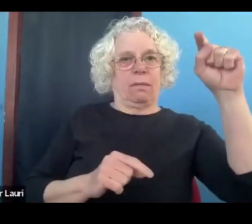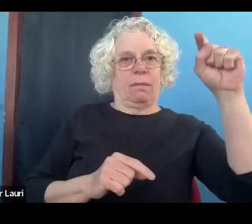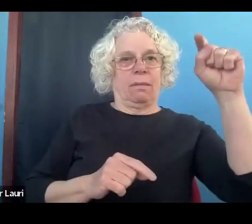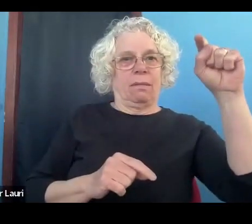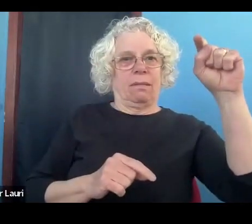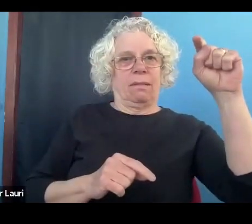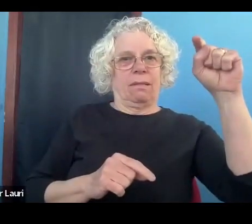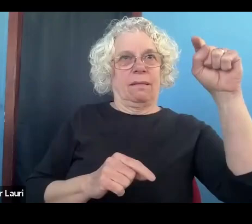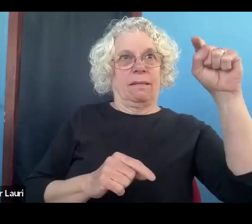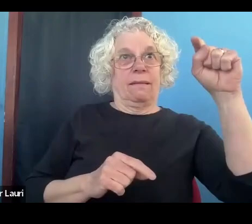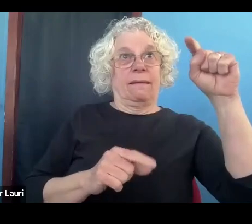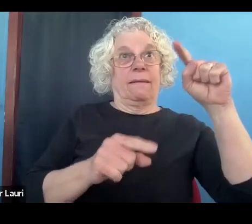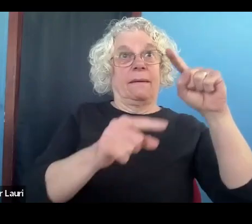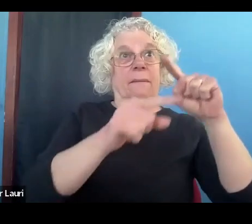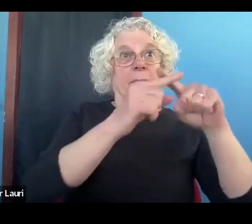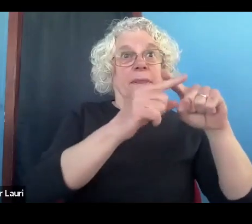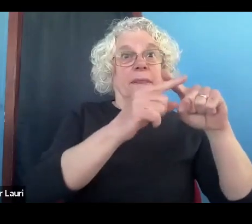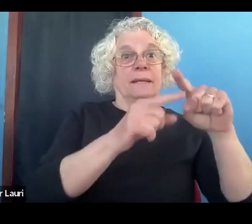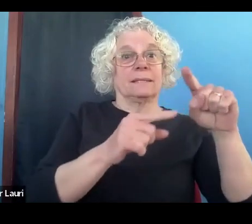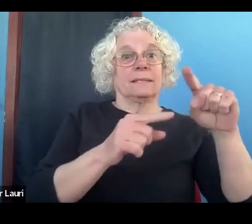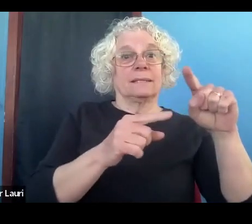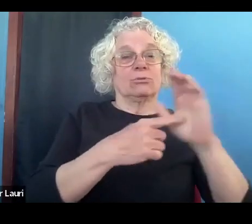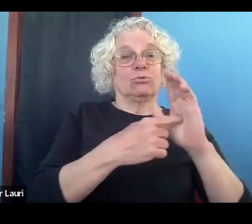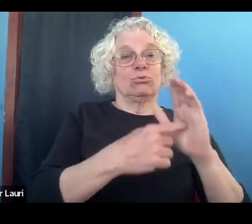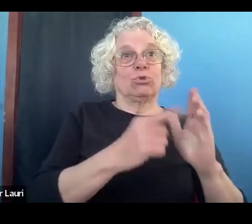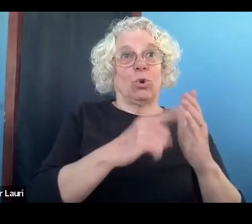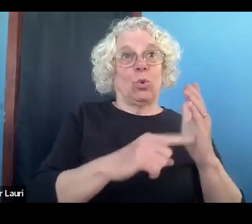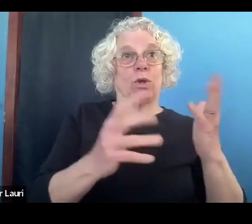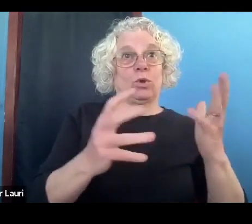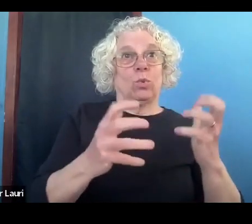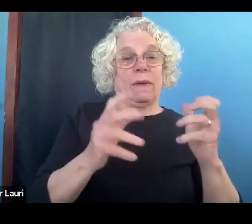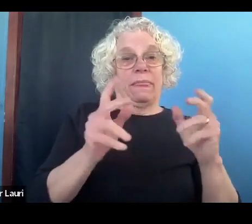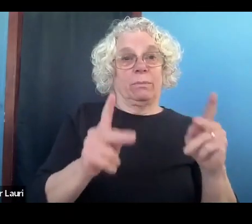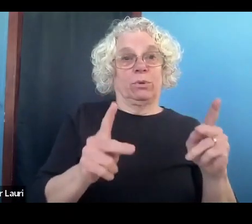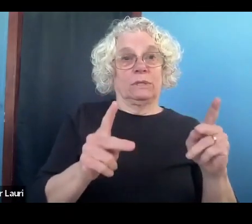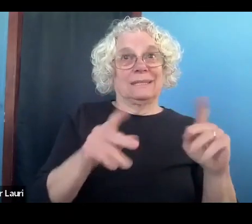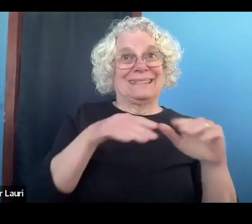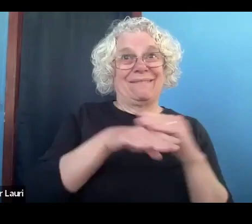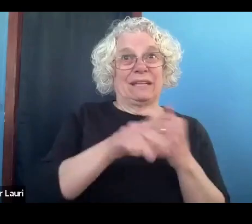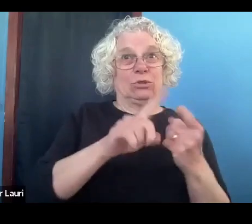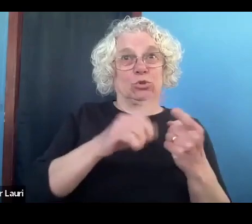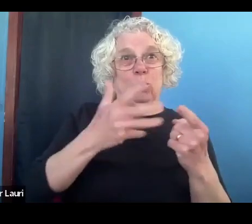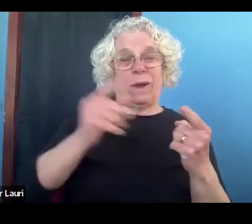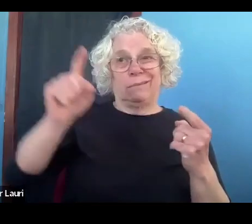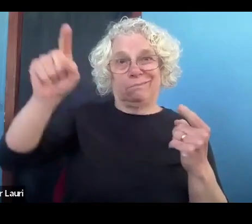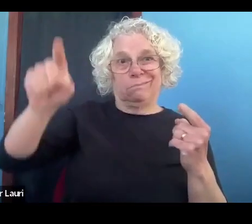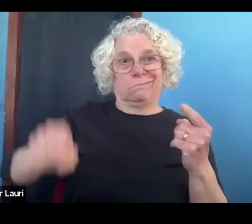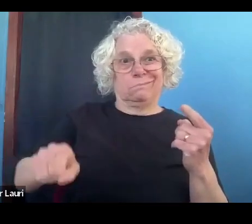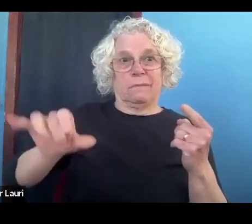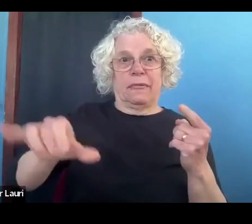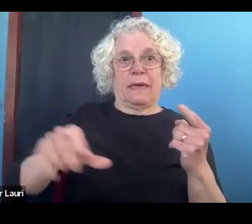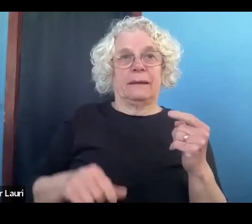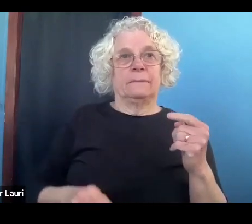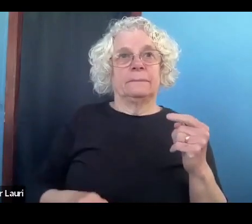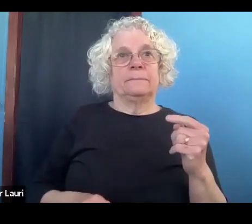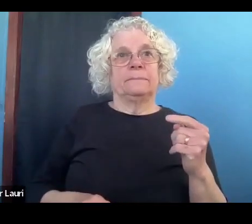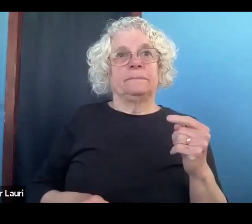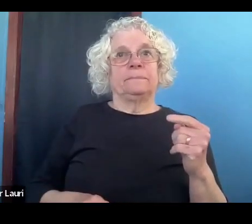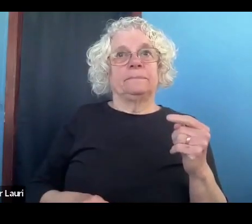you to choose what you want an individual to have access to. So someone might